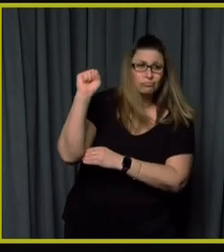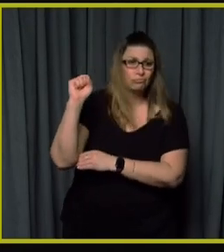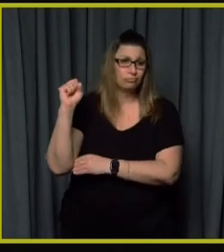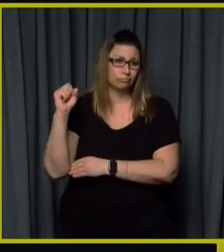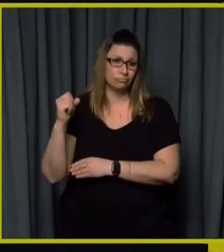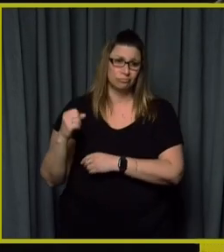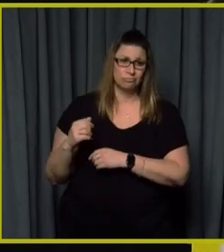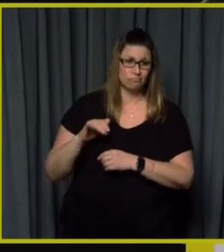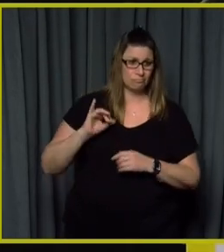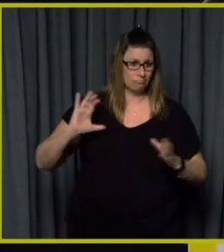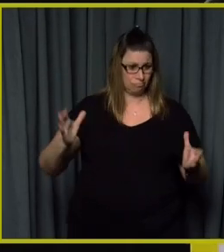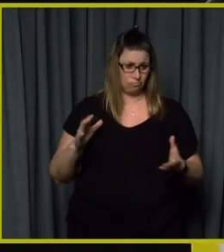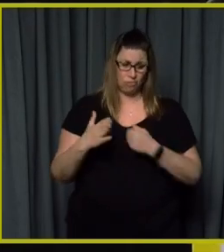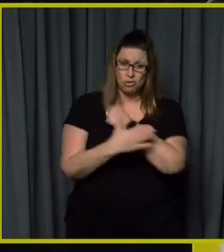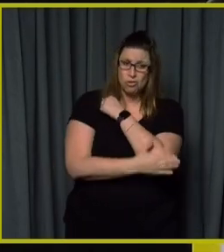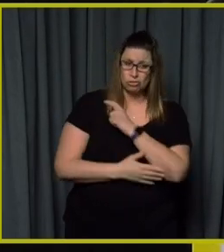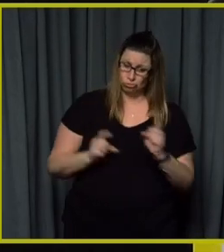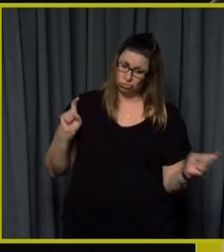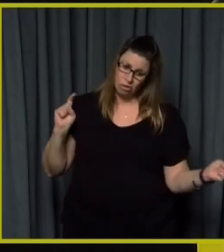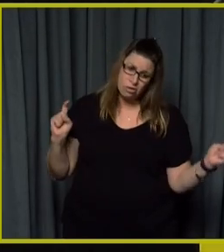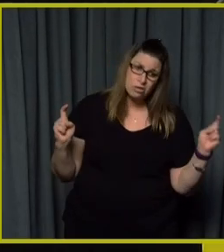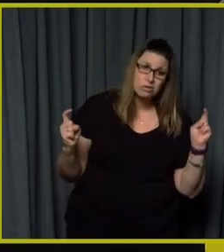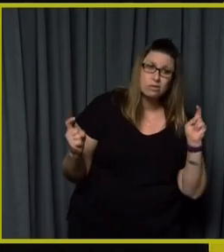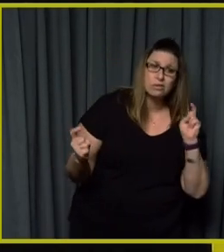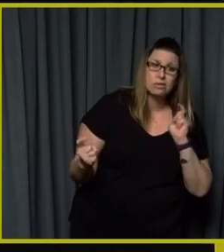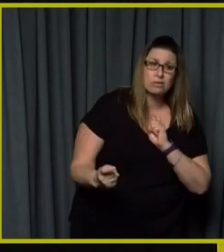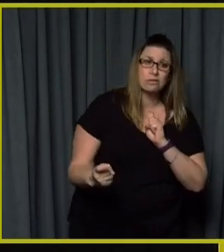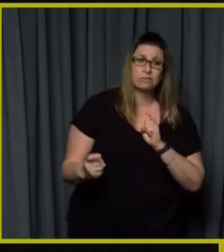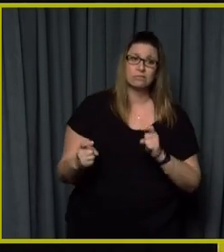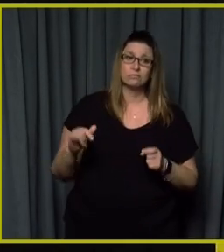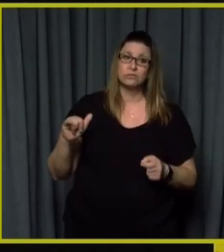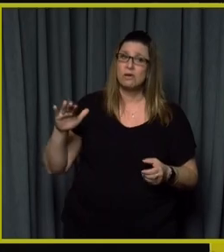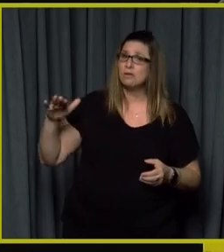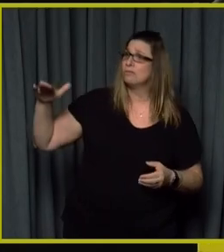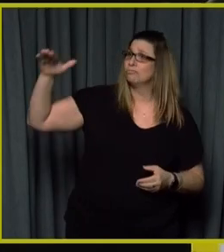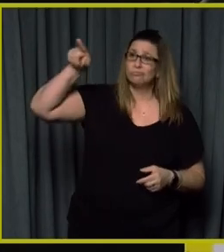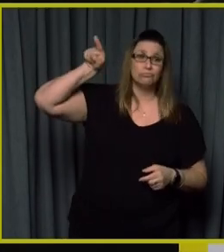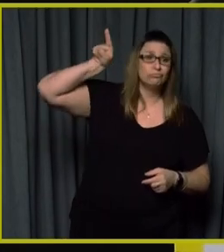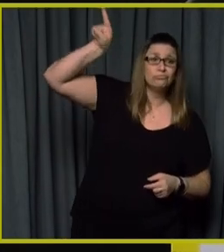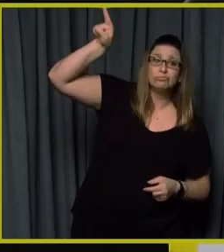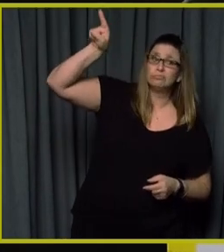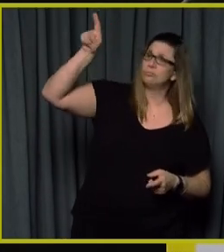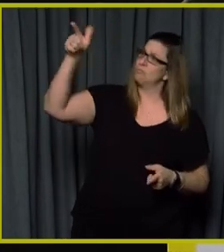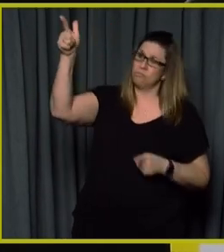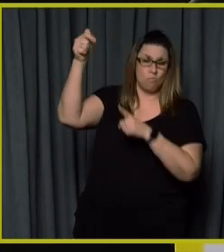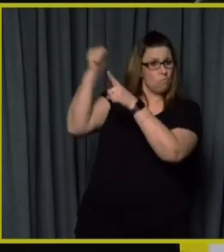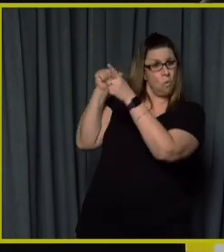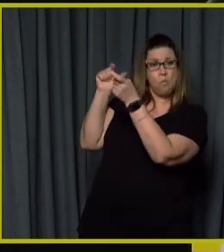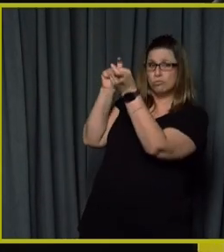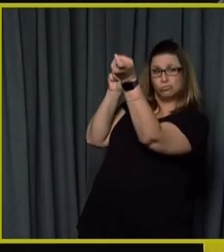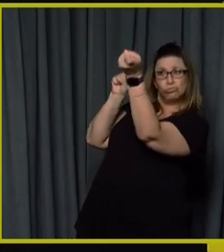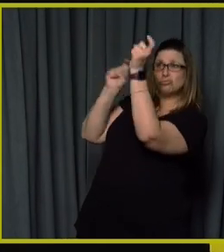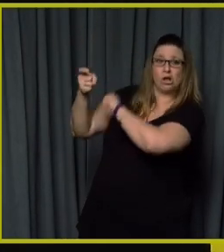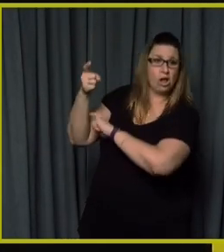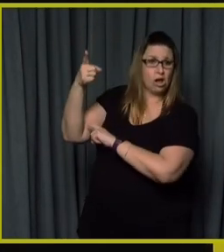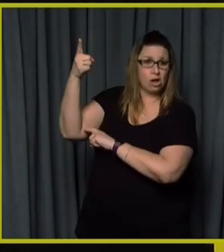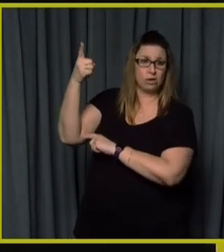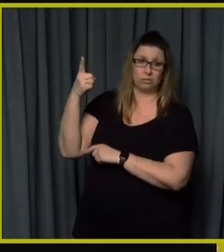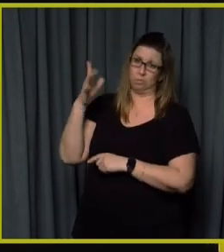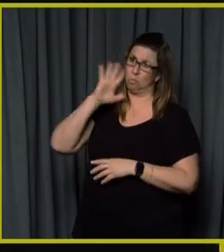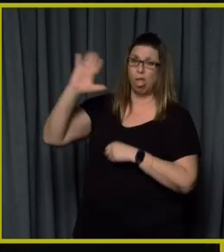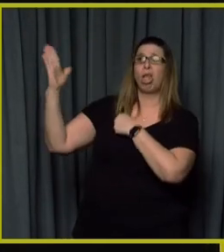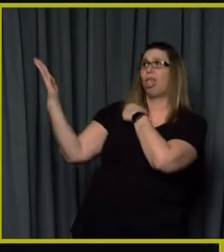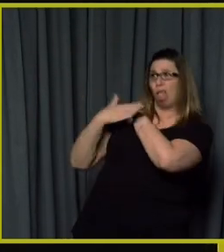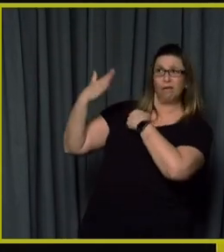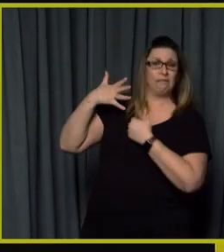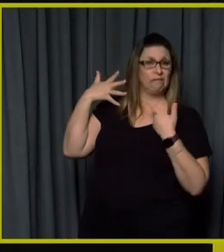a backlash from those who don't want to see everybody enjoying the rights and liberties promised to us by